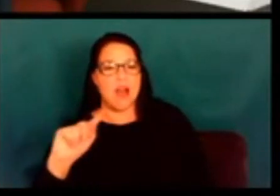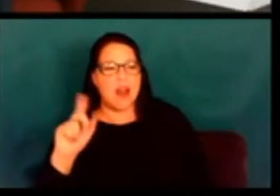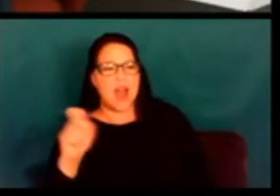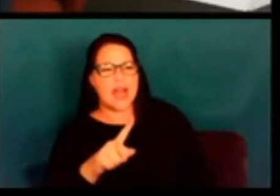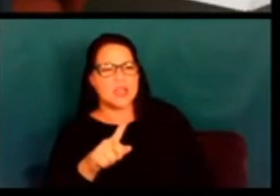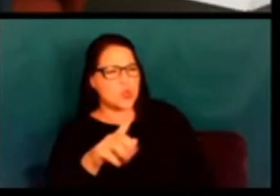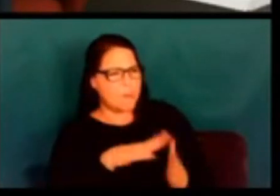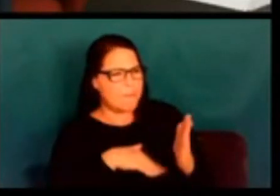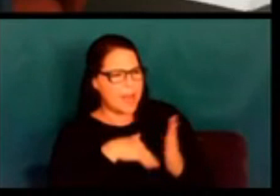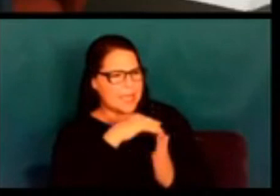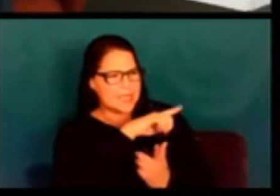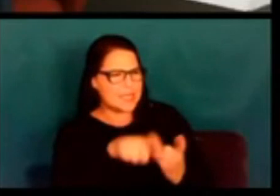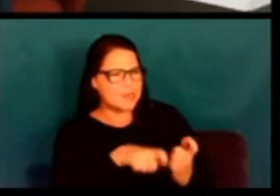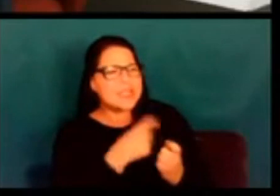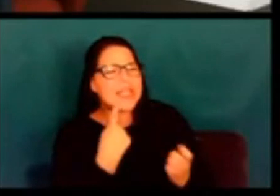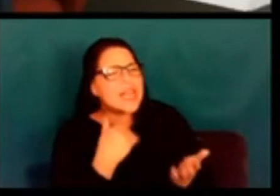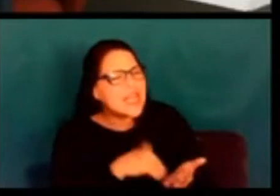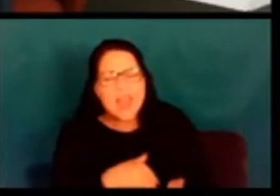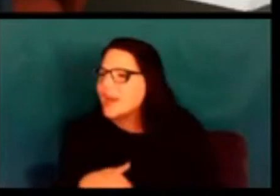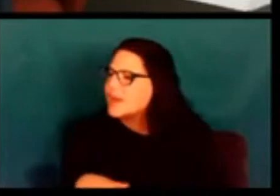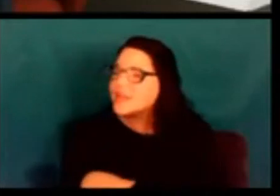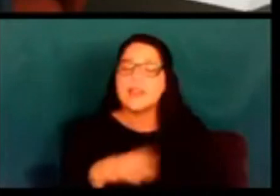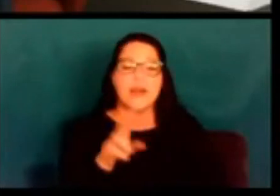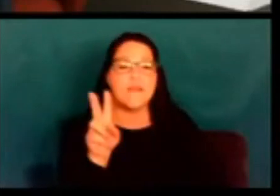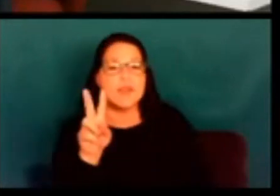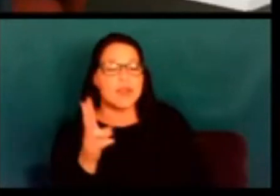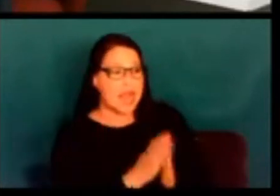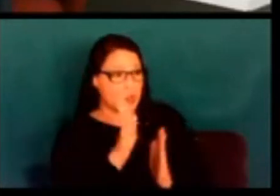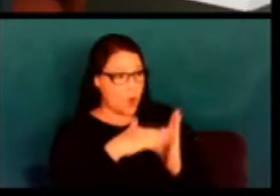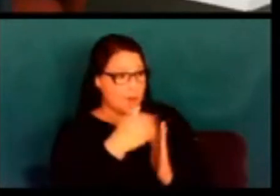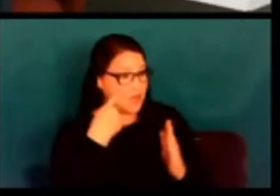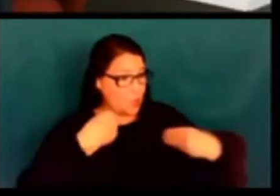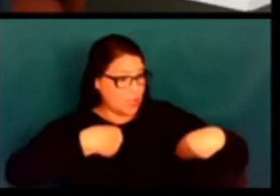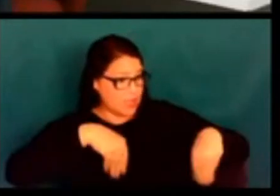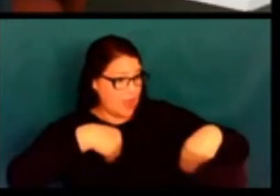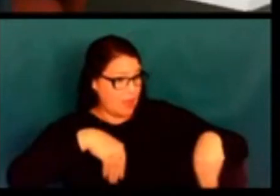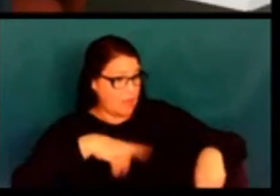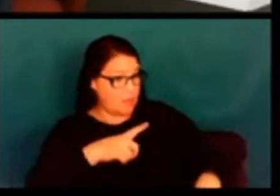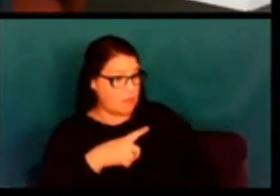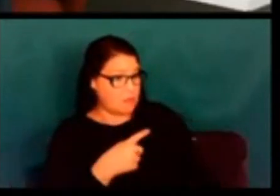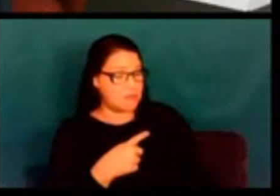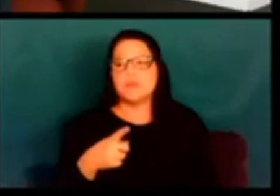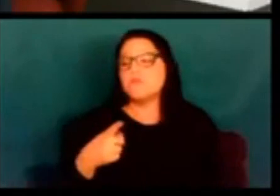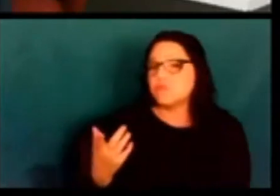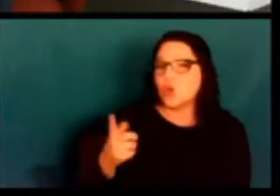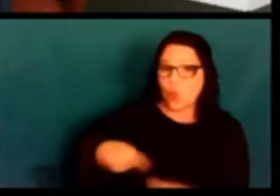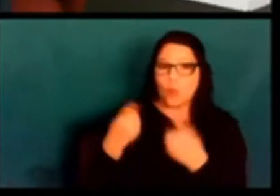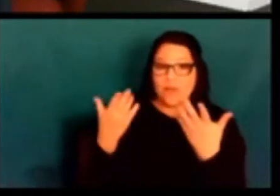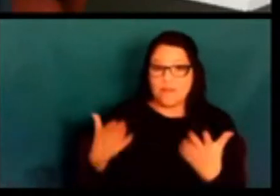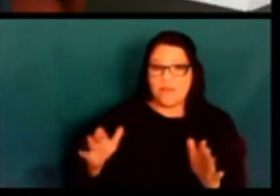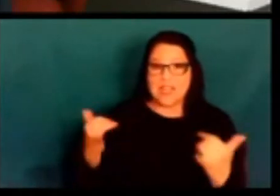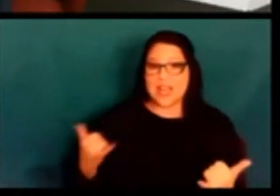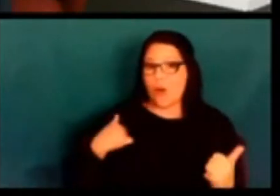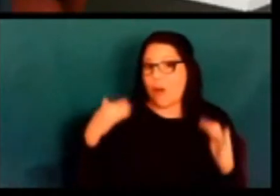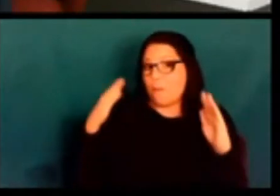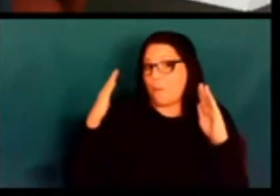sale? Say that again? Vivian asks, are your paintings for sale? Well, by the time we finish this, I'm hoping